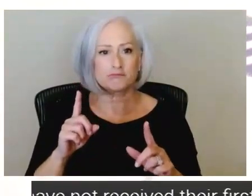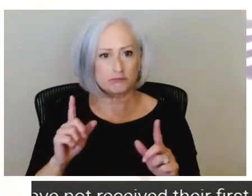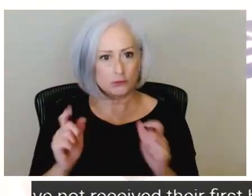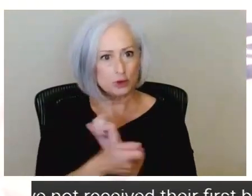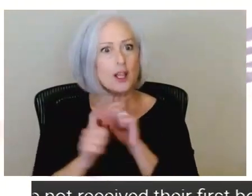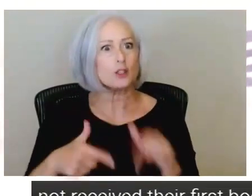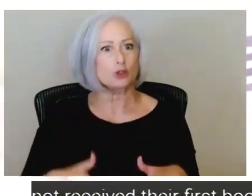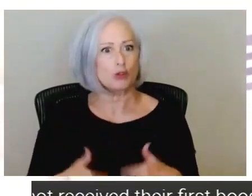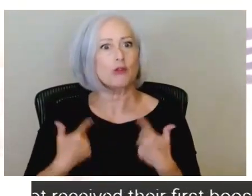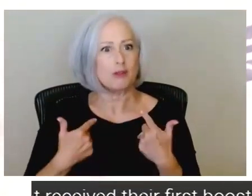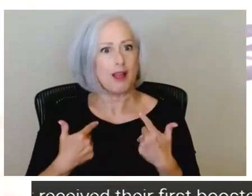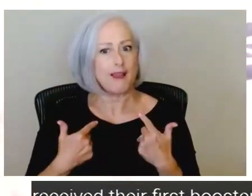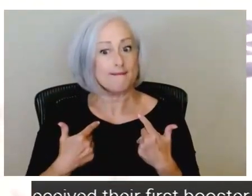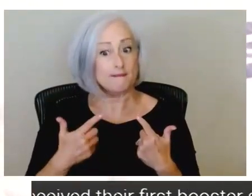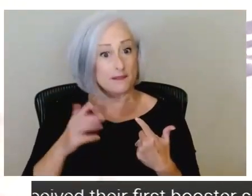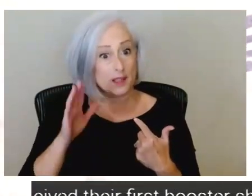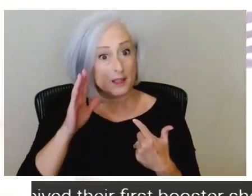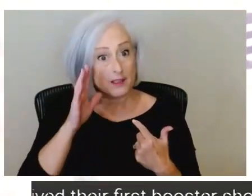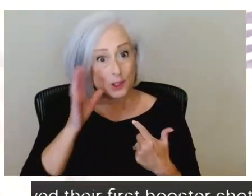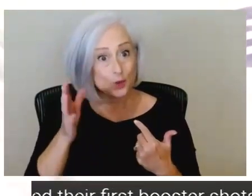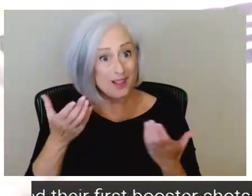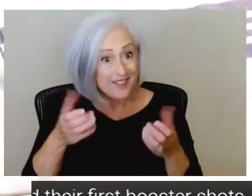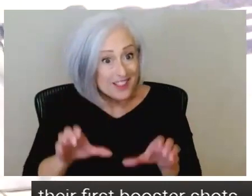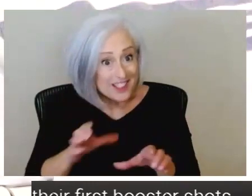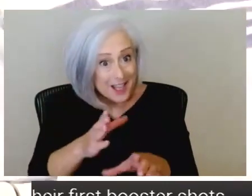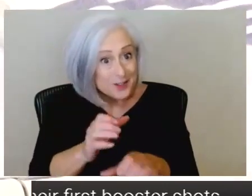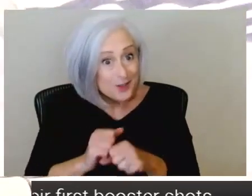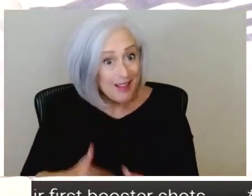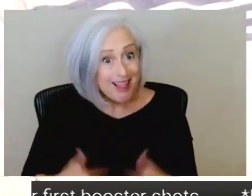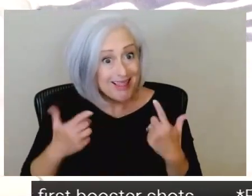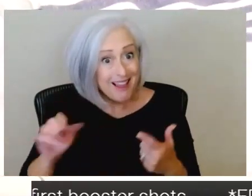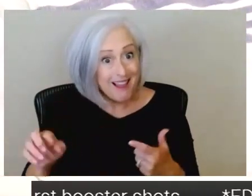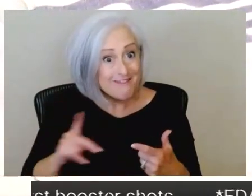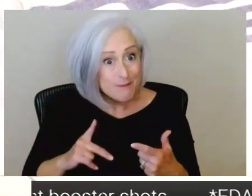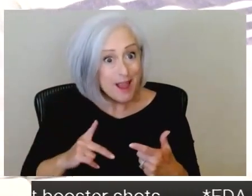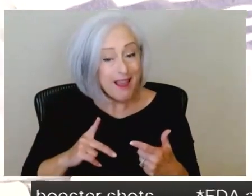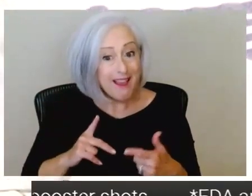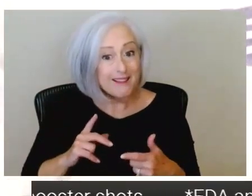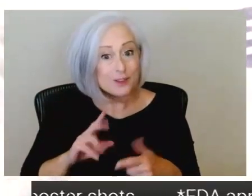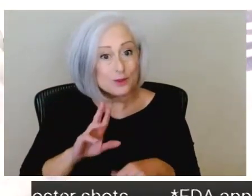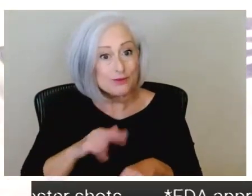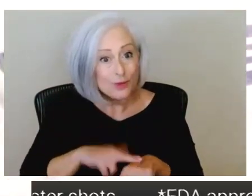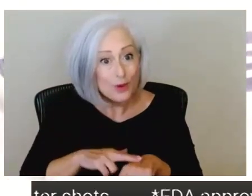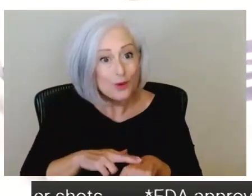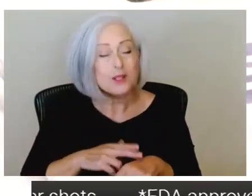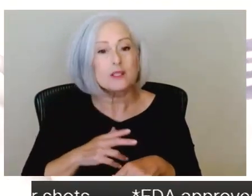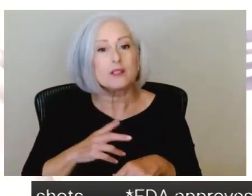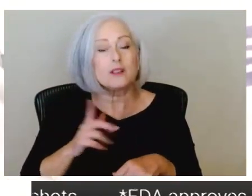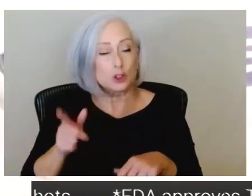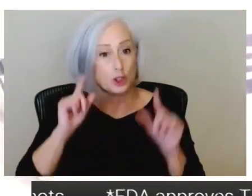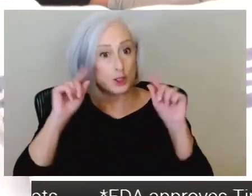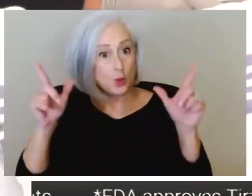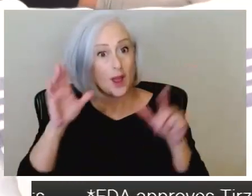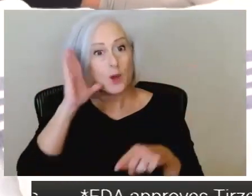her a chance at getting her life back. She's awake. She'll know very soon. She'll be able to feel the